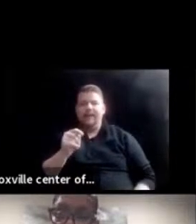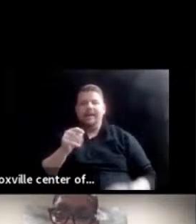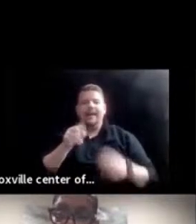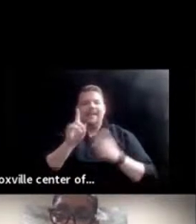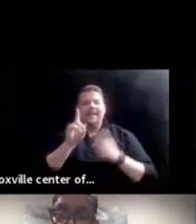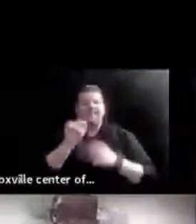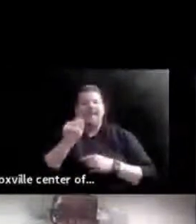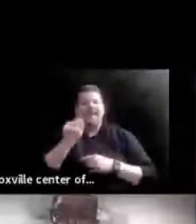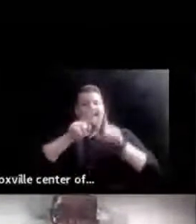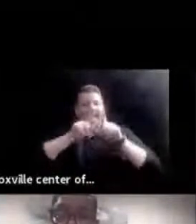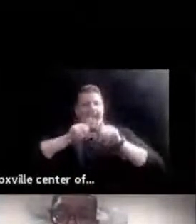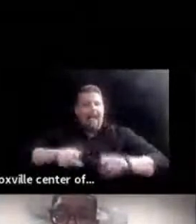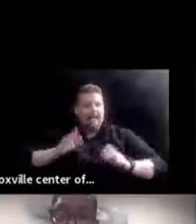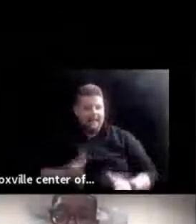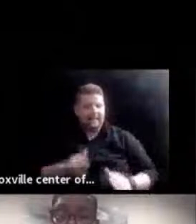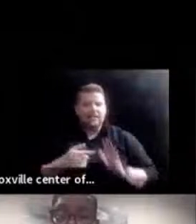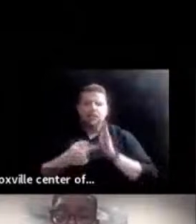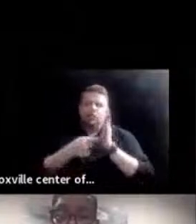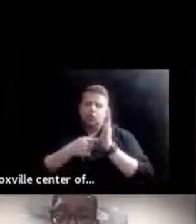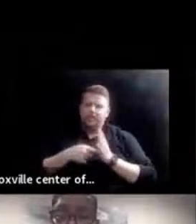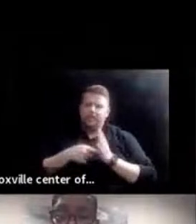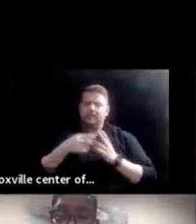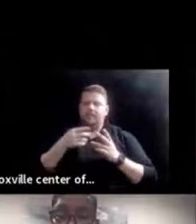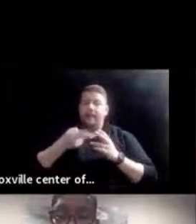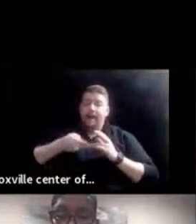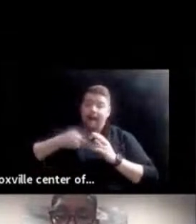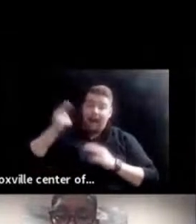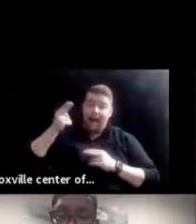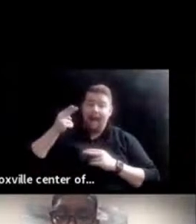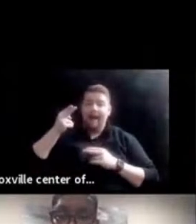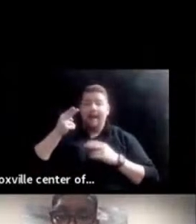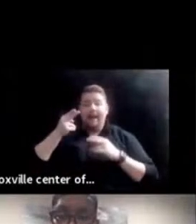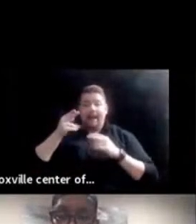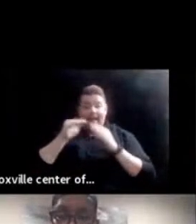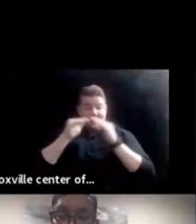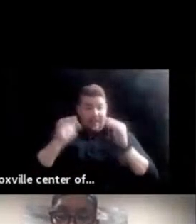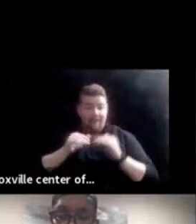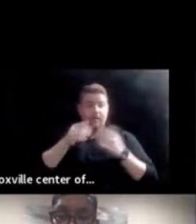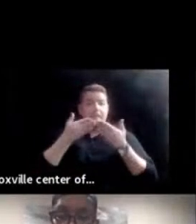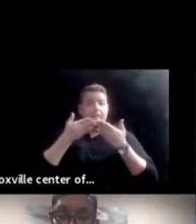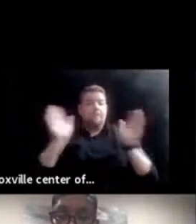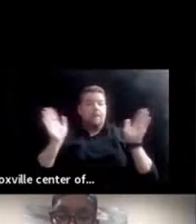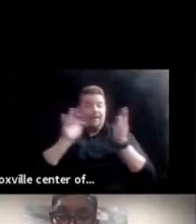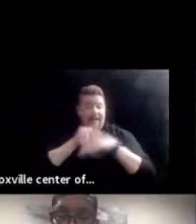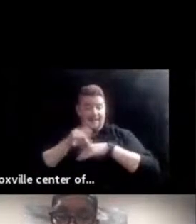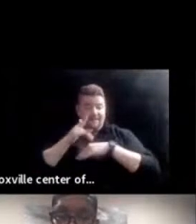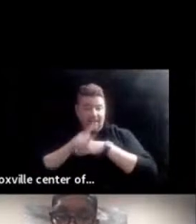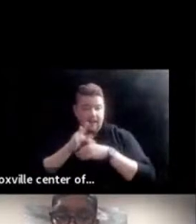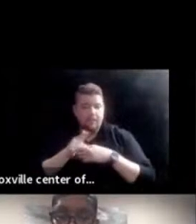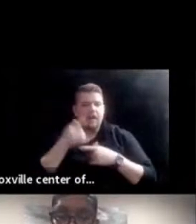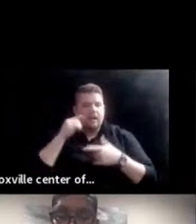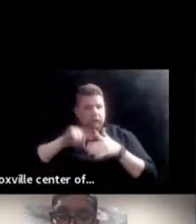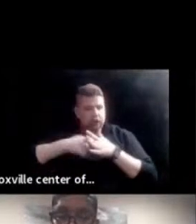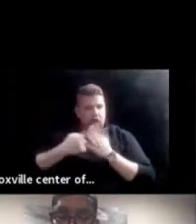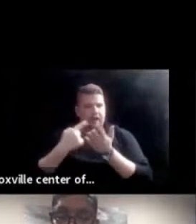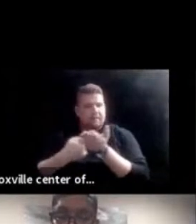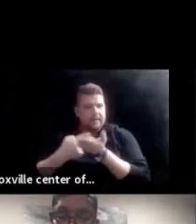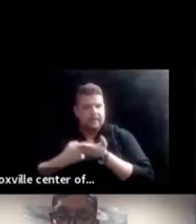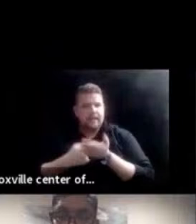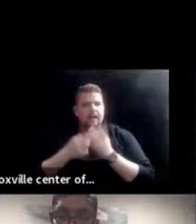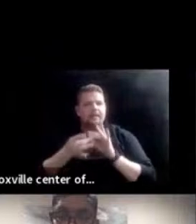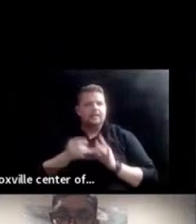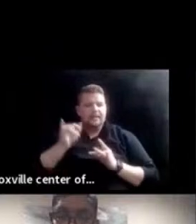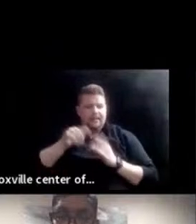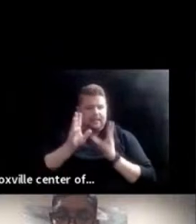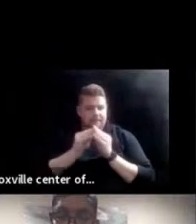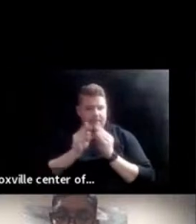me some very high level publicly available mobility data, which I know had started to be discussed in this meeting.